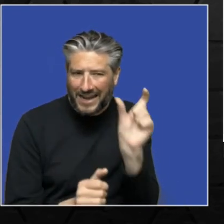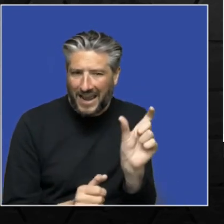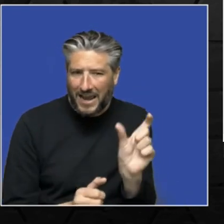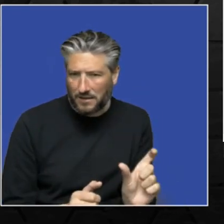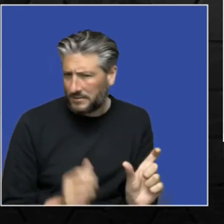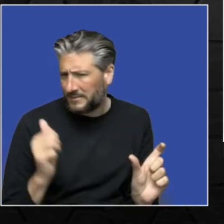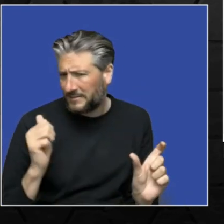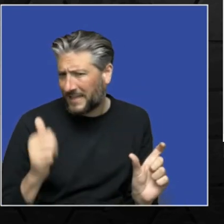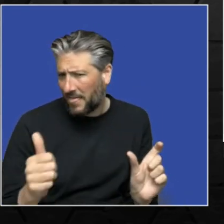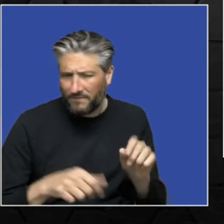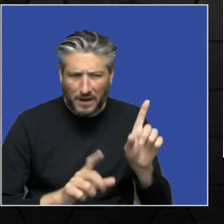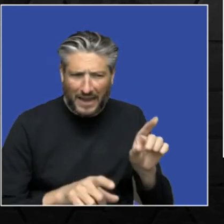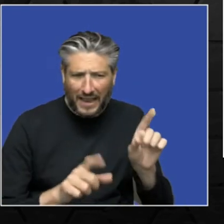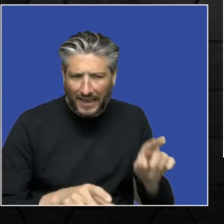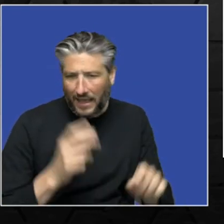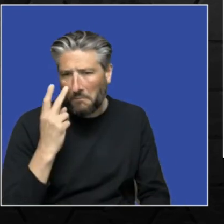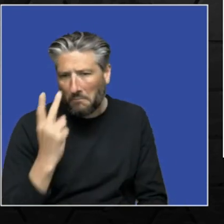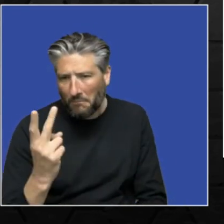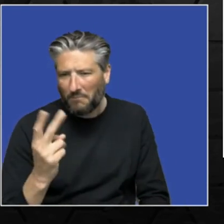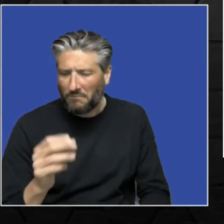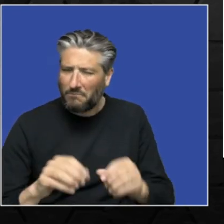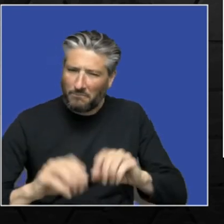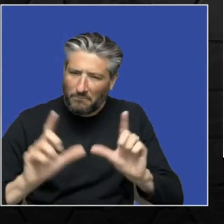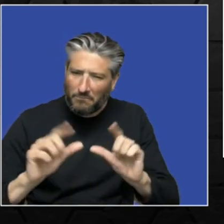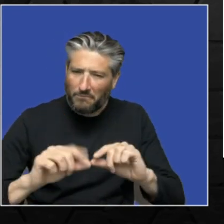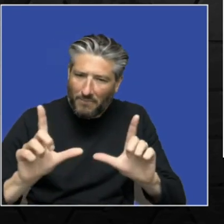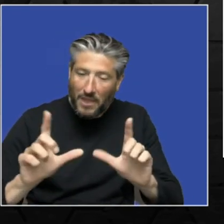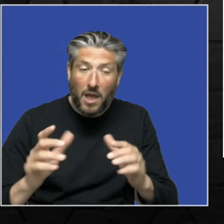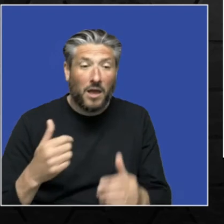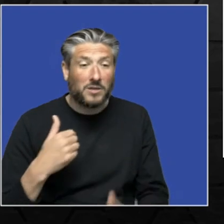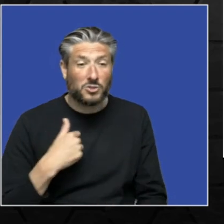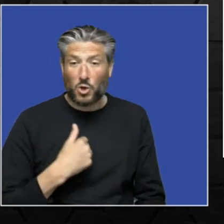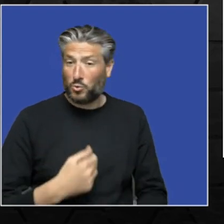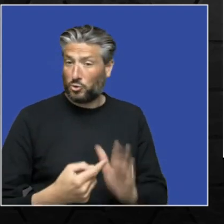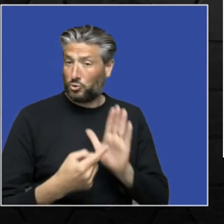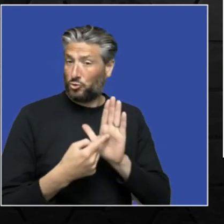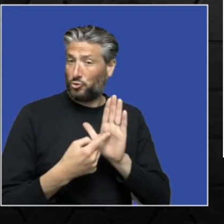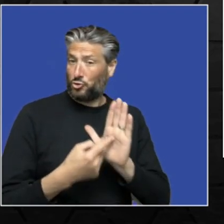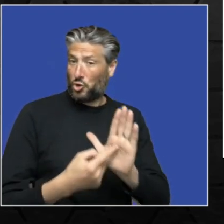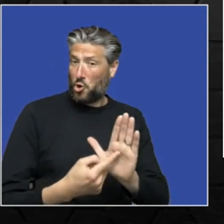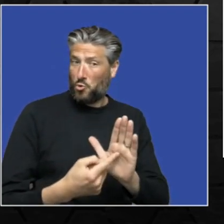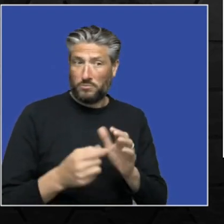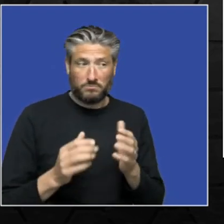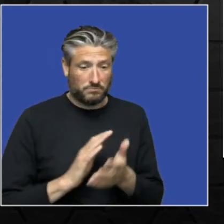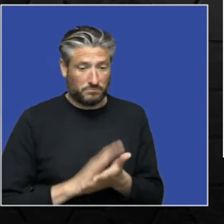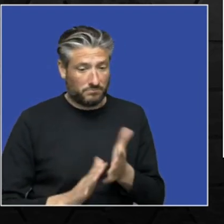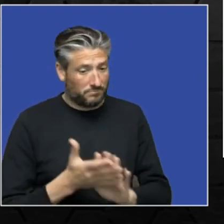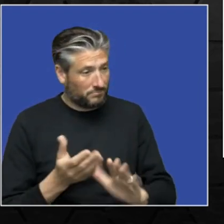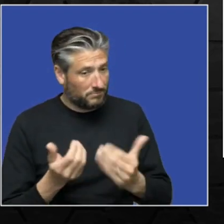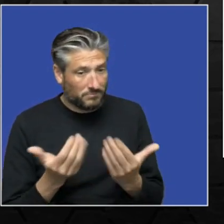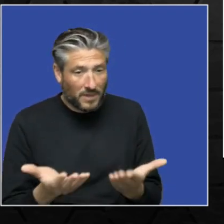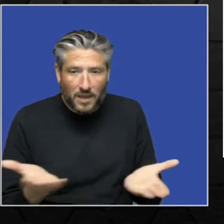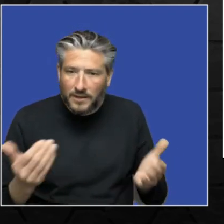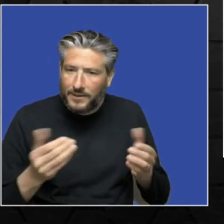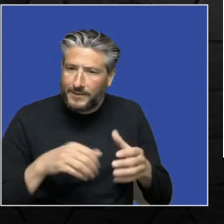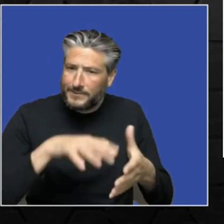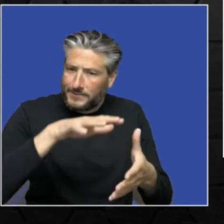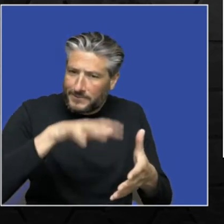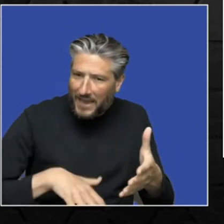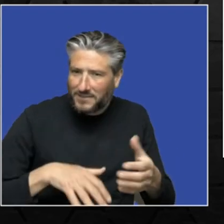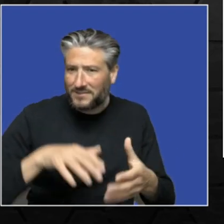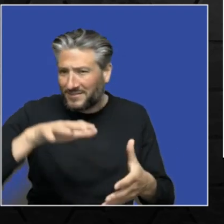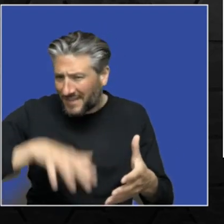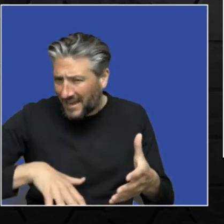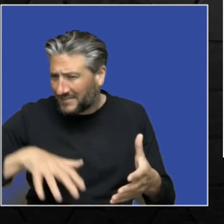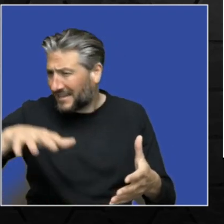just wanted to show you, like, even for the amount of text reviews which you had to read and mine and derive